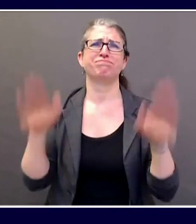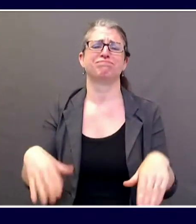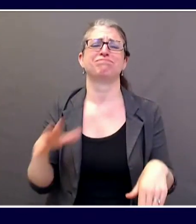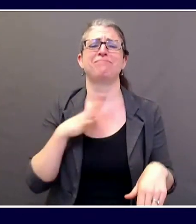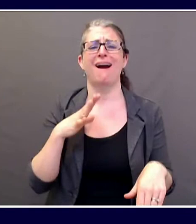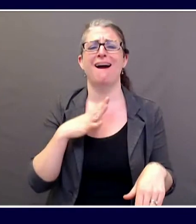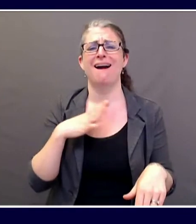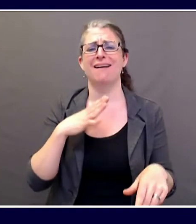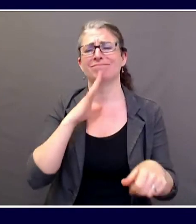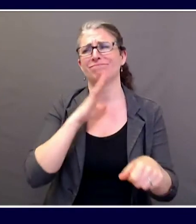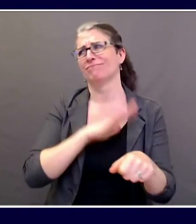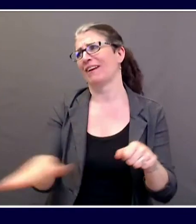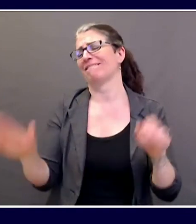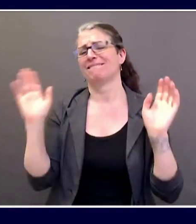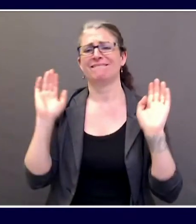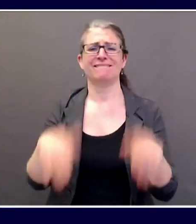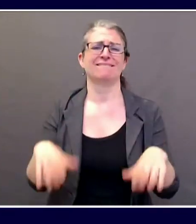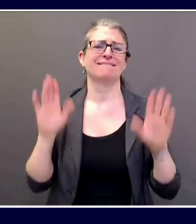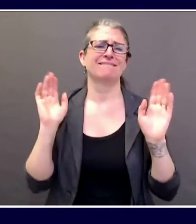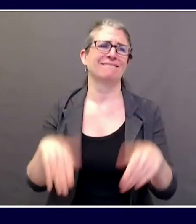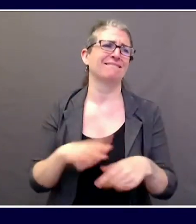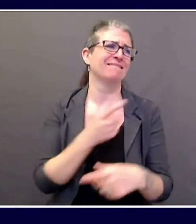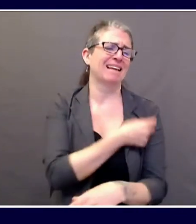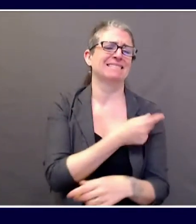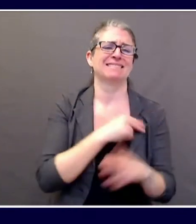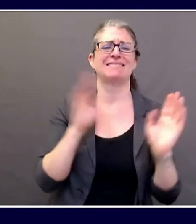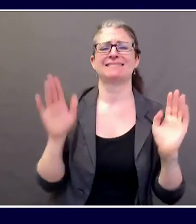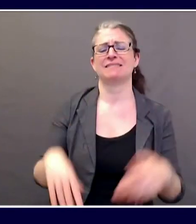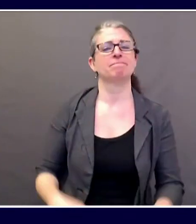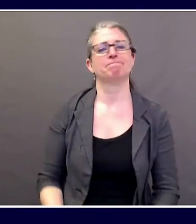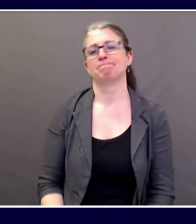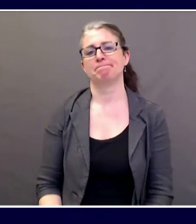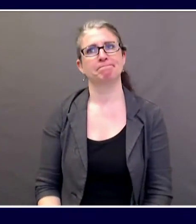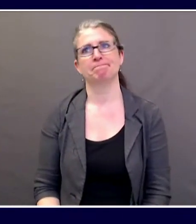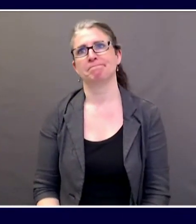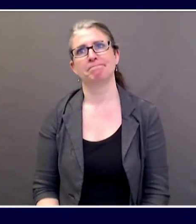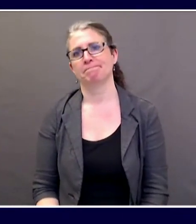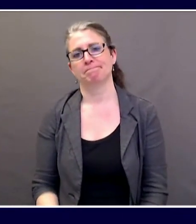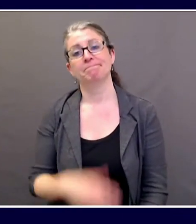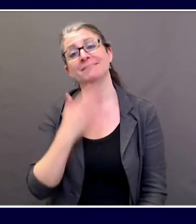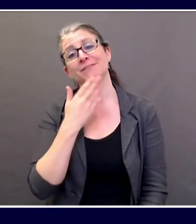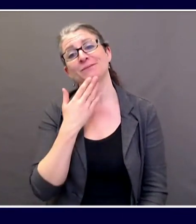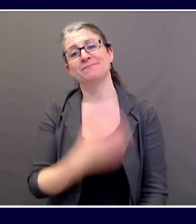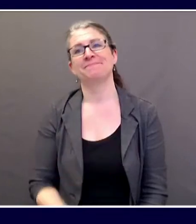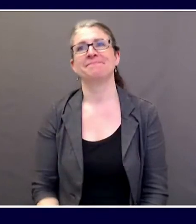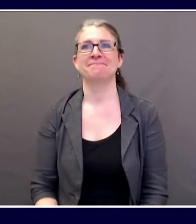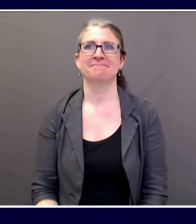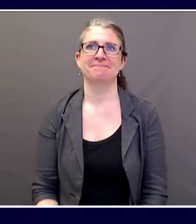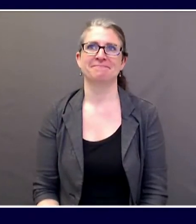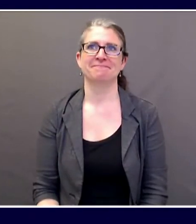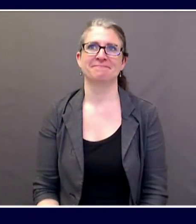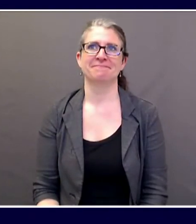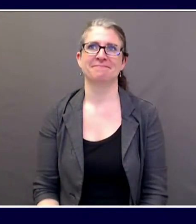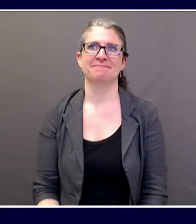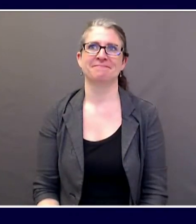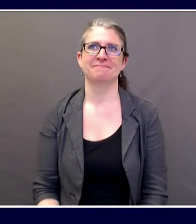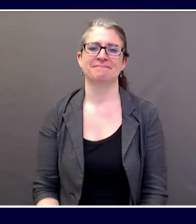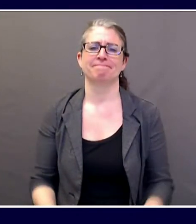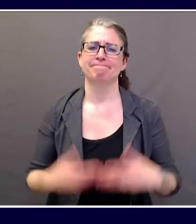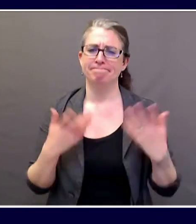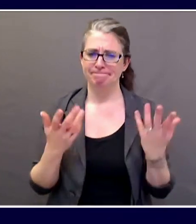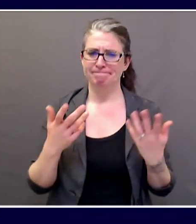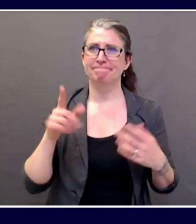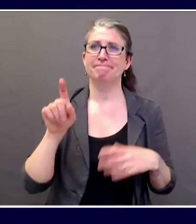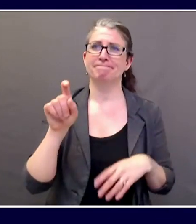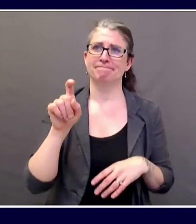I'm going to try to move things around just a bit. I think we can squeeze in the last two questions, but my apologies. I might have to